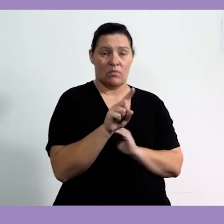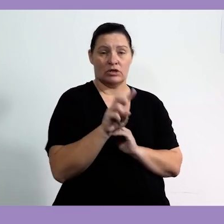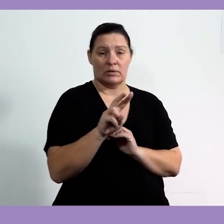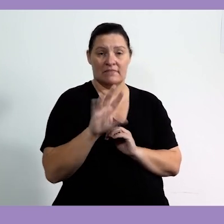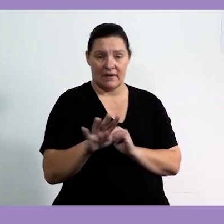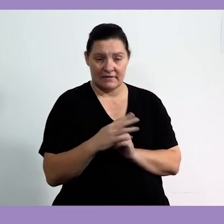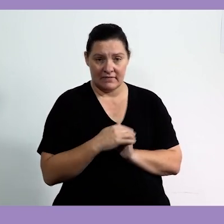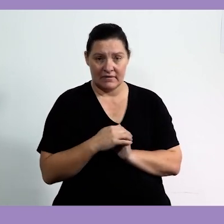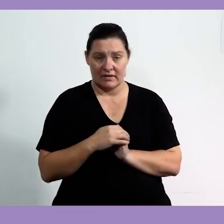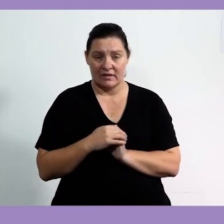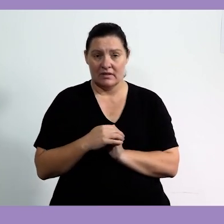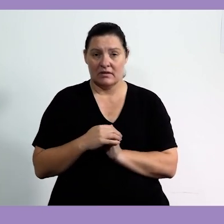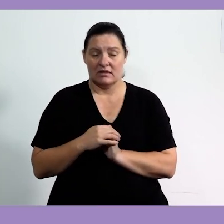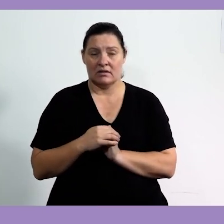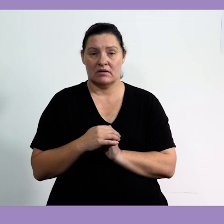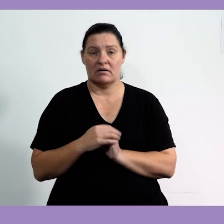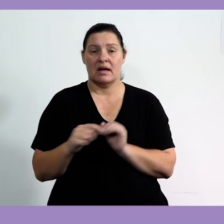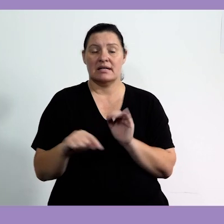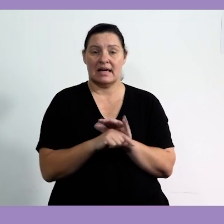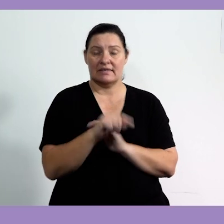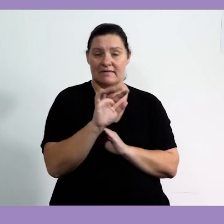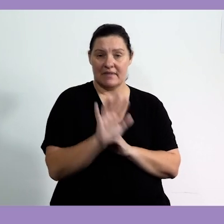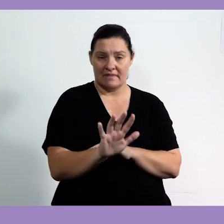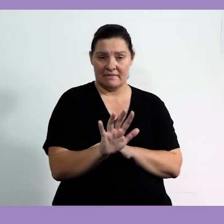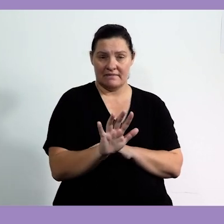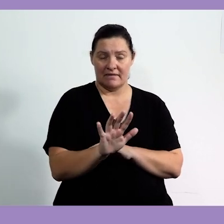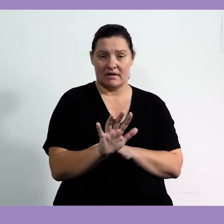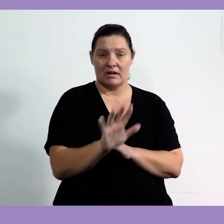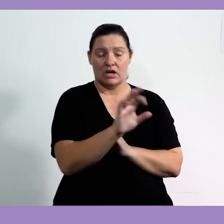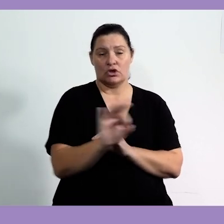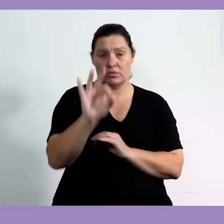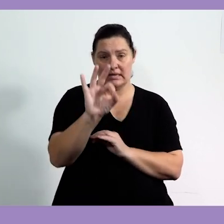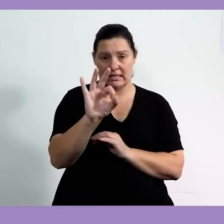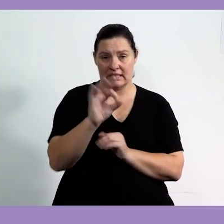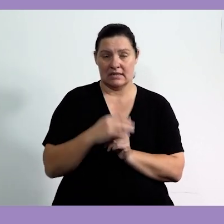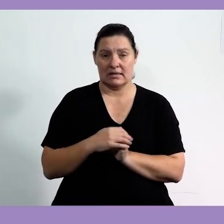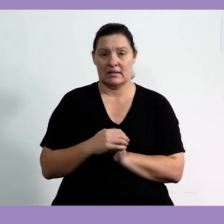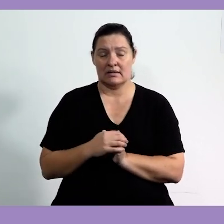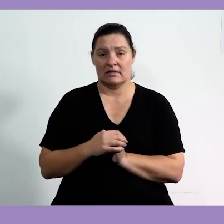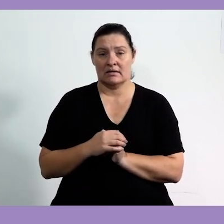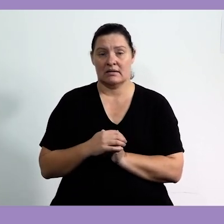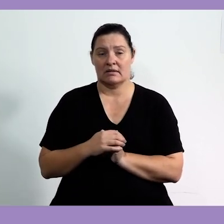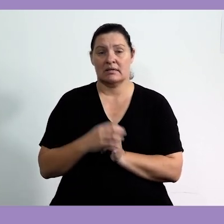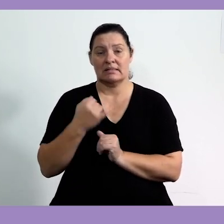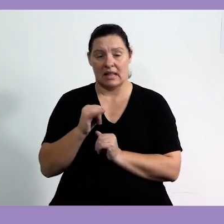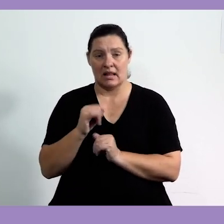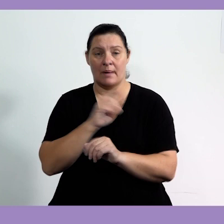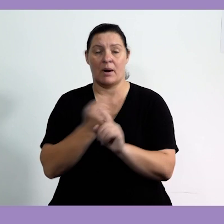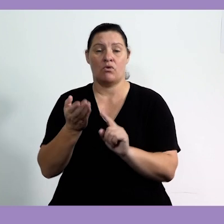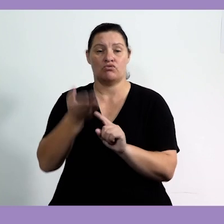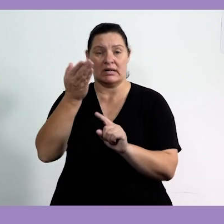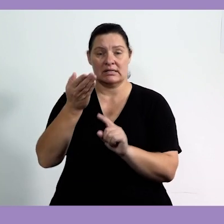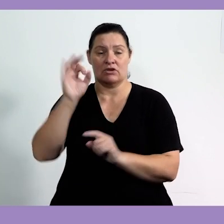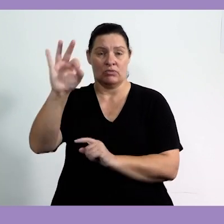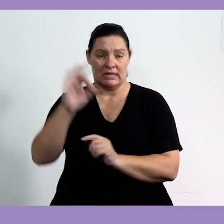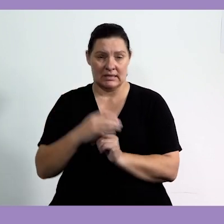negative 125, that is negative 5 to the exponent 3. And then we still have that power